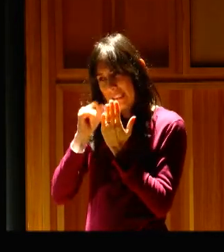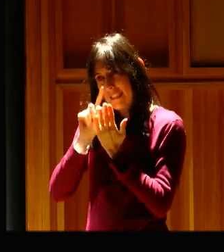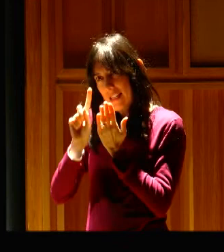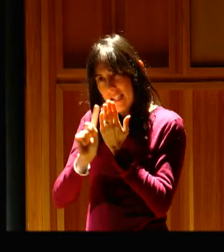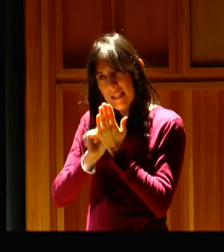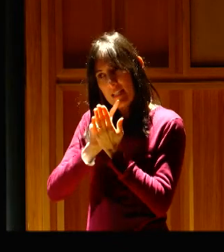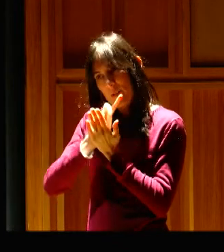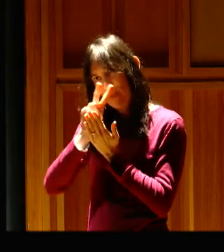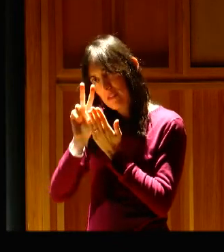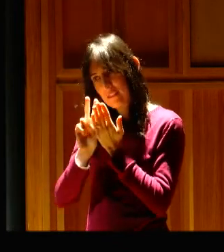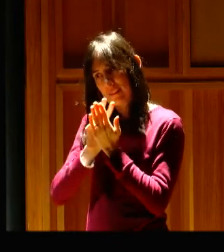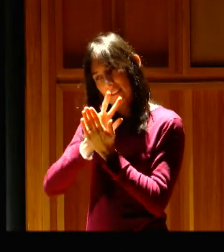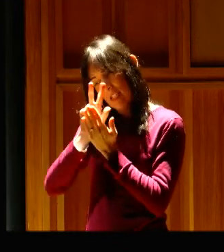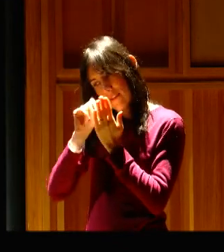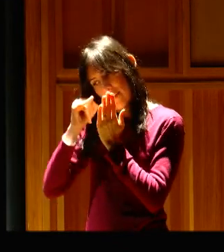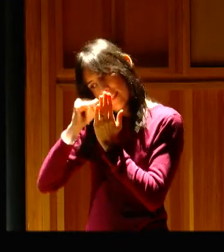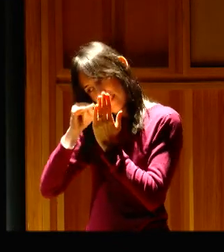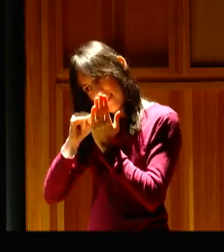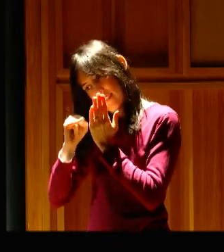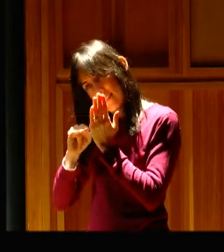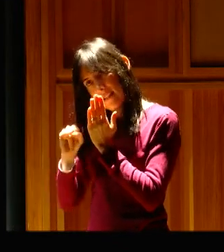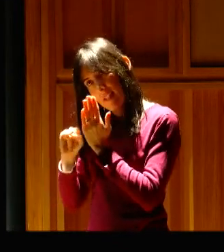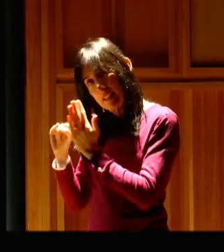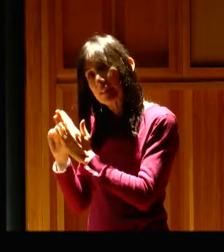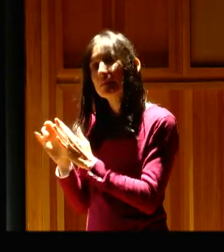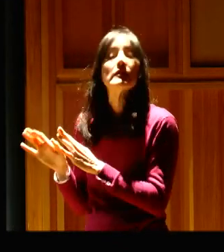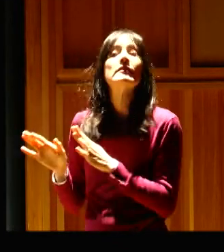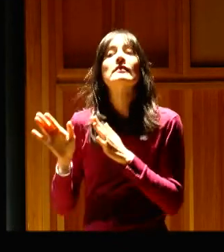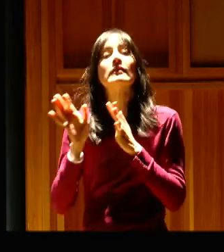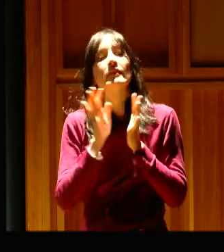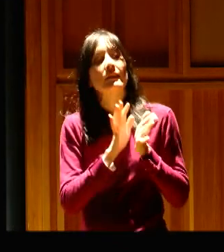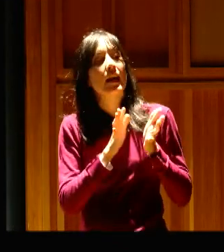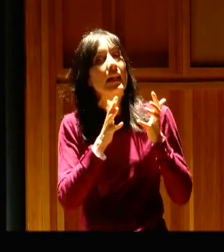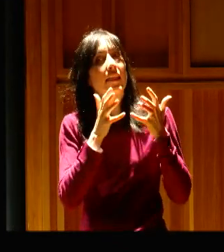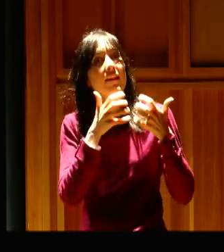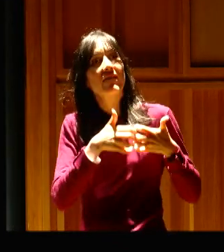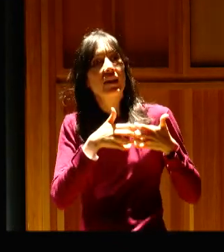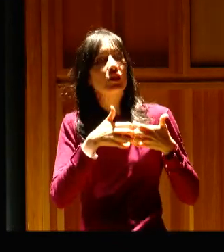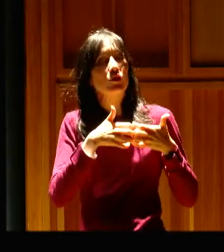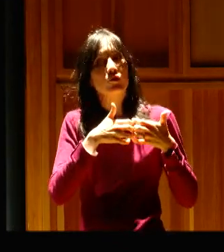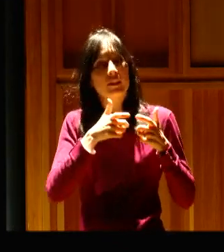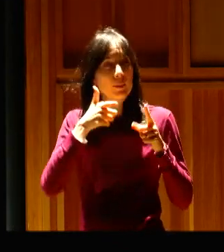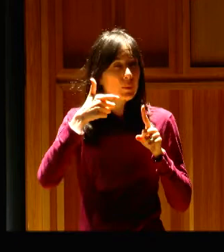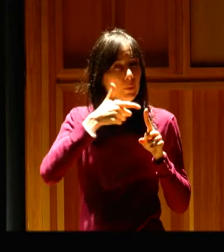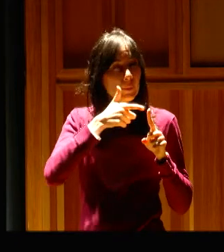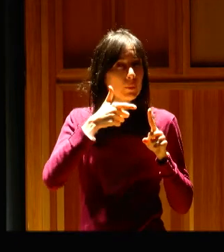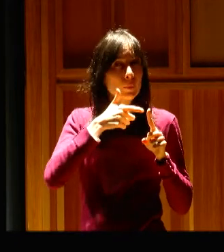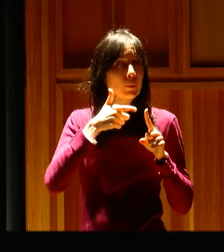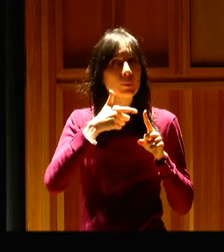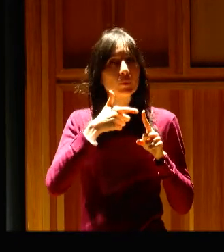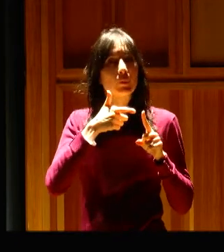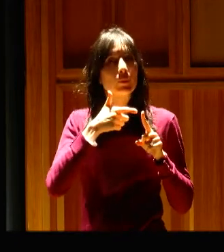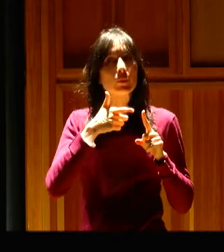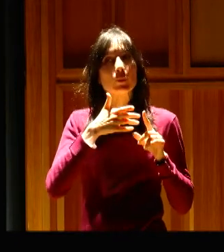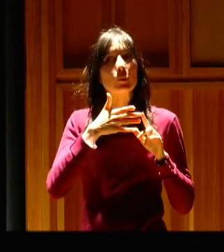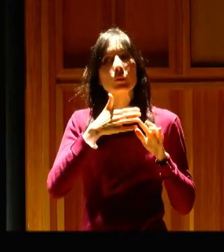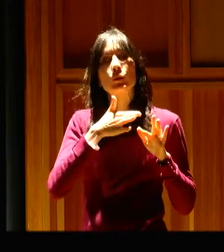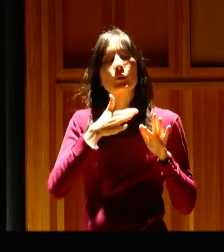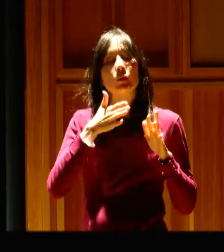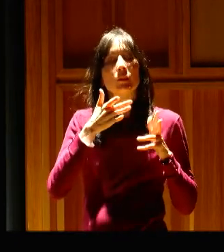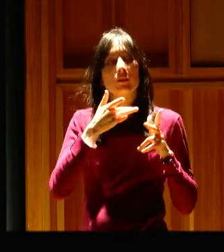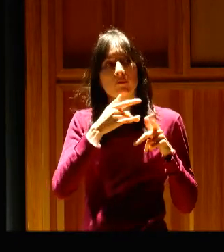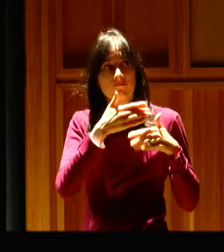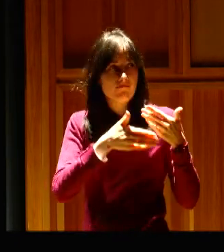in, the factory would settle again into a calm cold and the machines would resume their slumber.